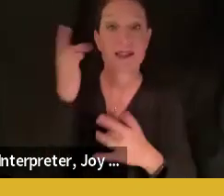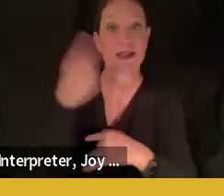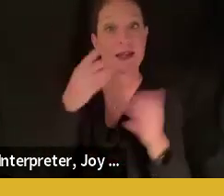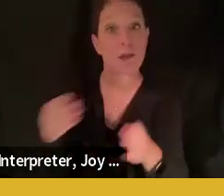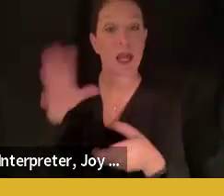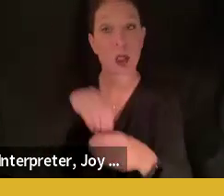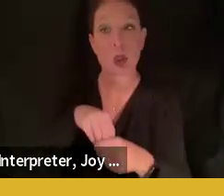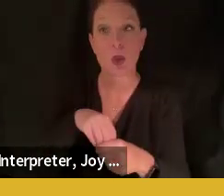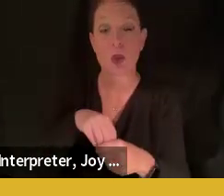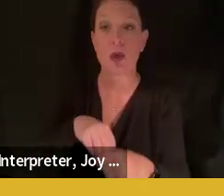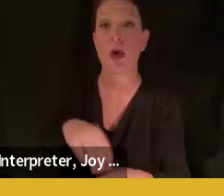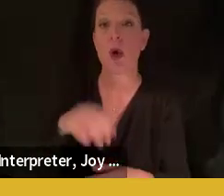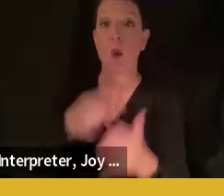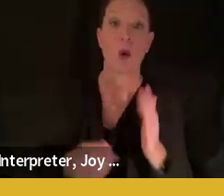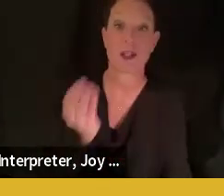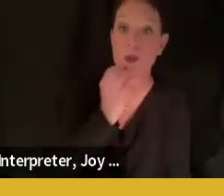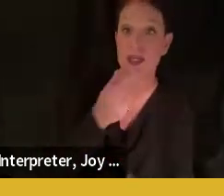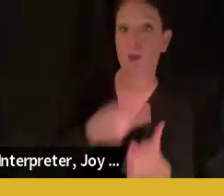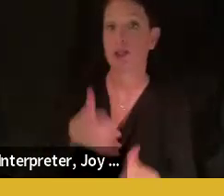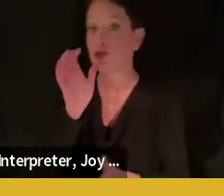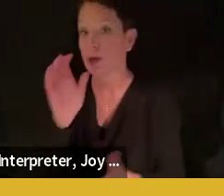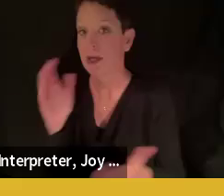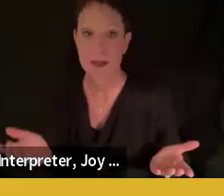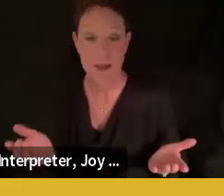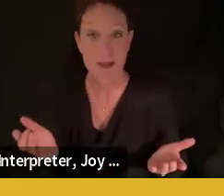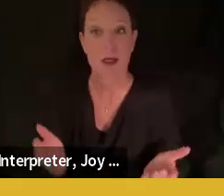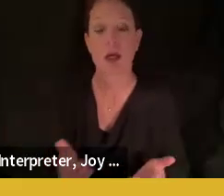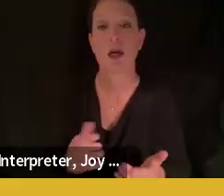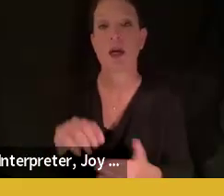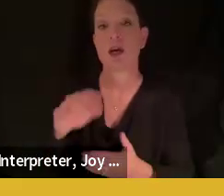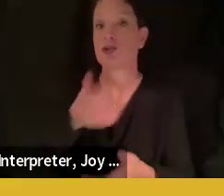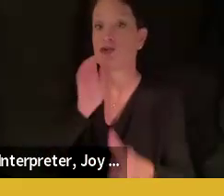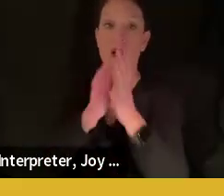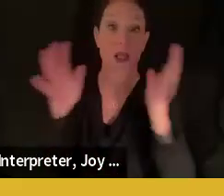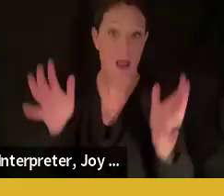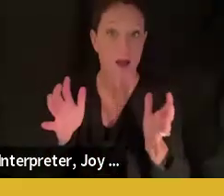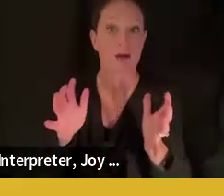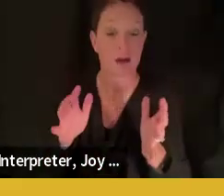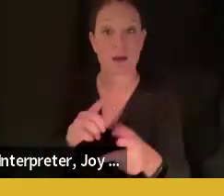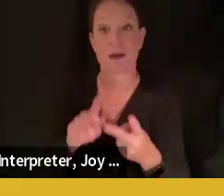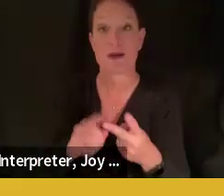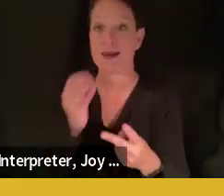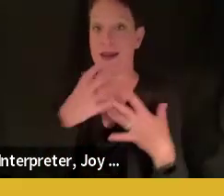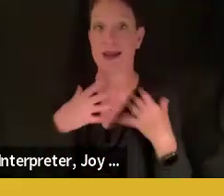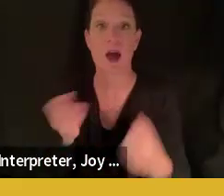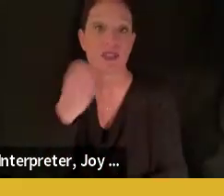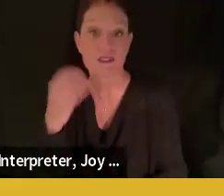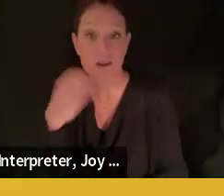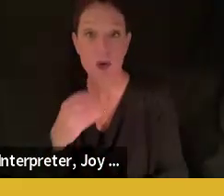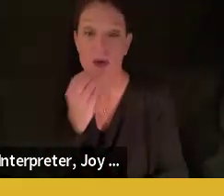what fluids and foods to eat. So we say drink a lot of fluids and eat healthy food